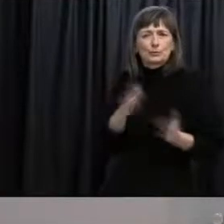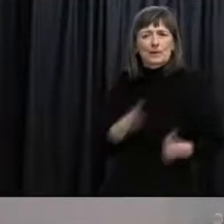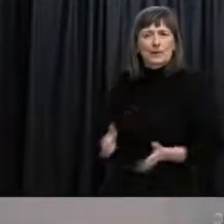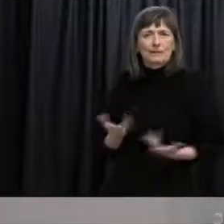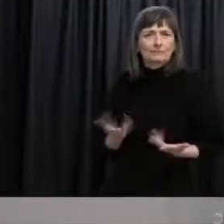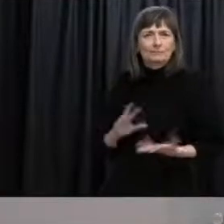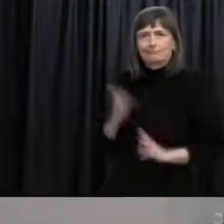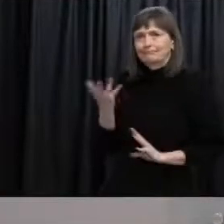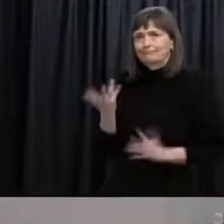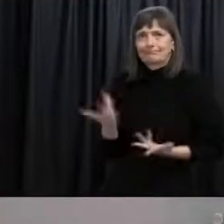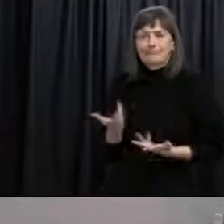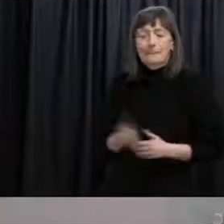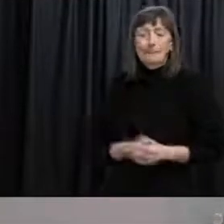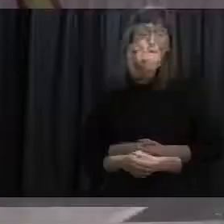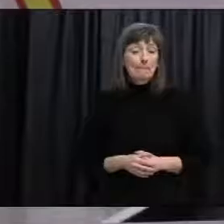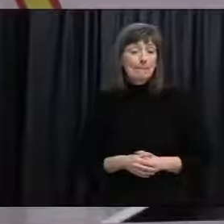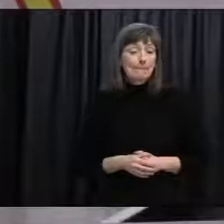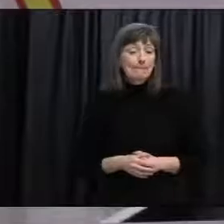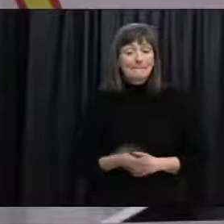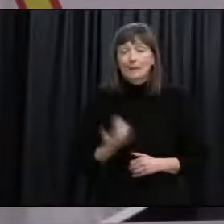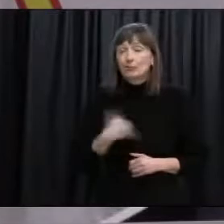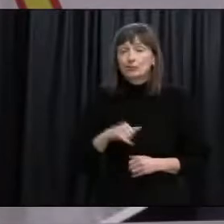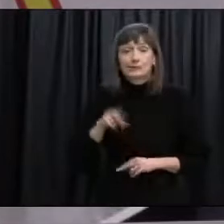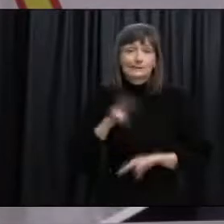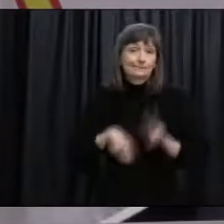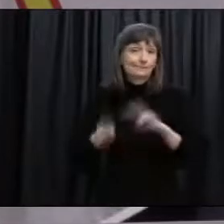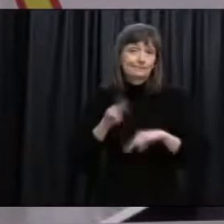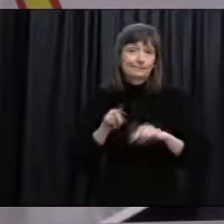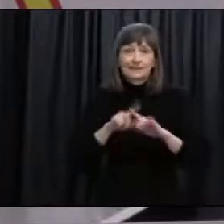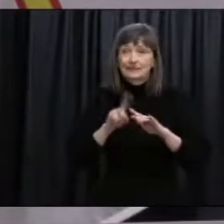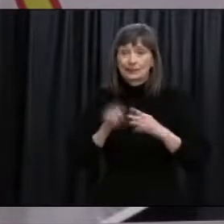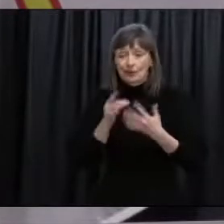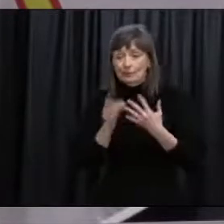So we're still looking at all the options, and